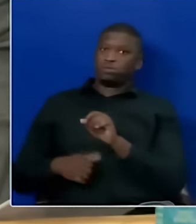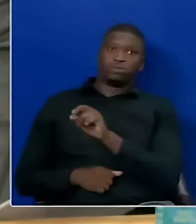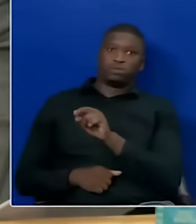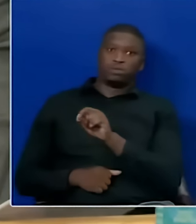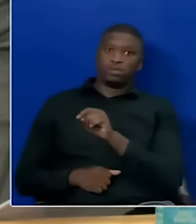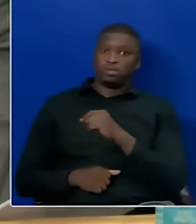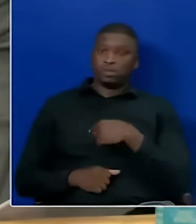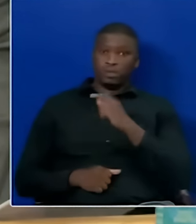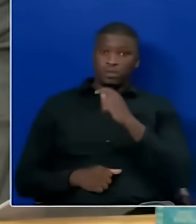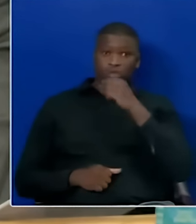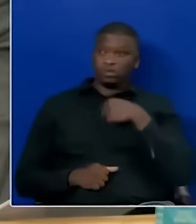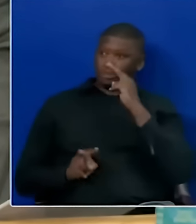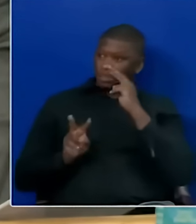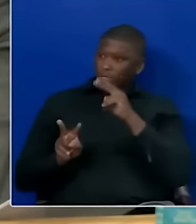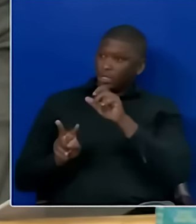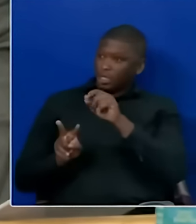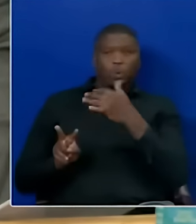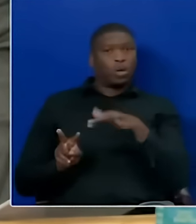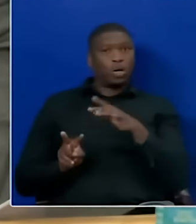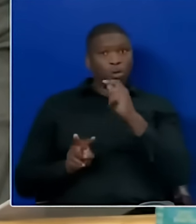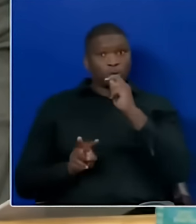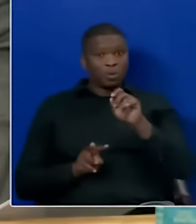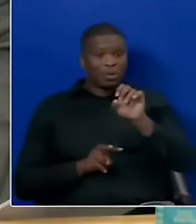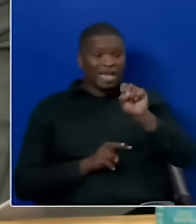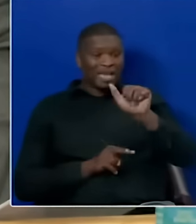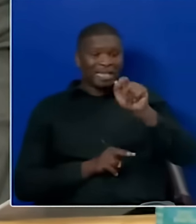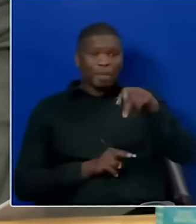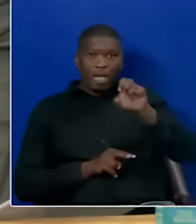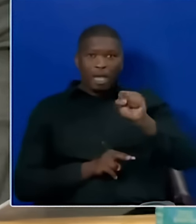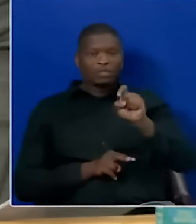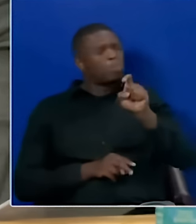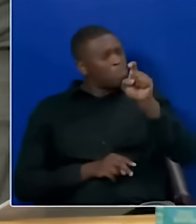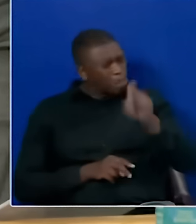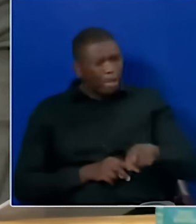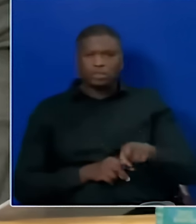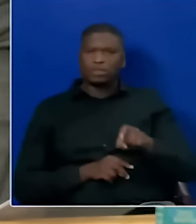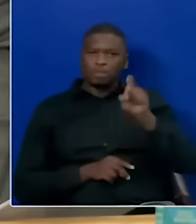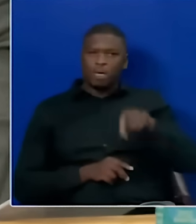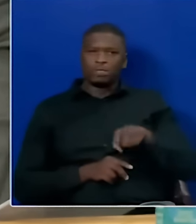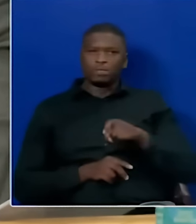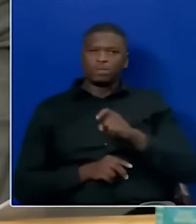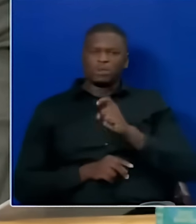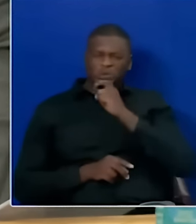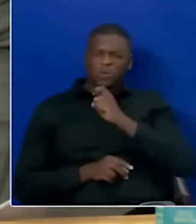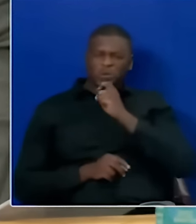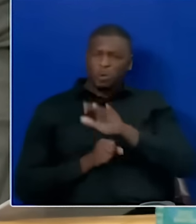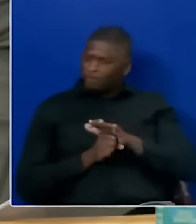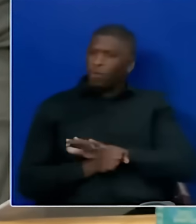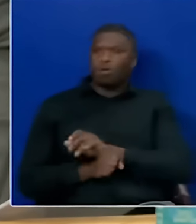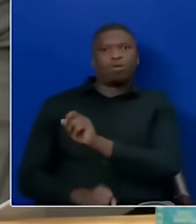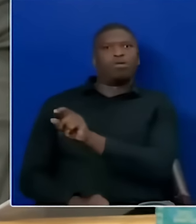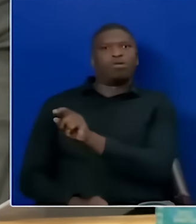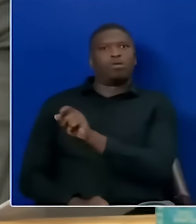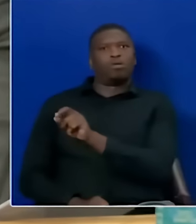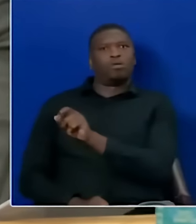SAPS should be resourcing the section that drives this ABIS